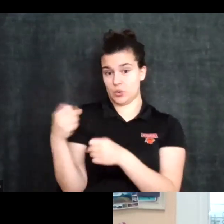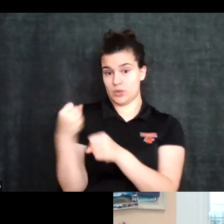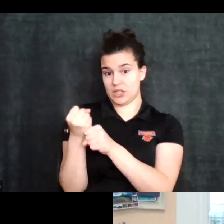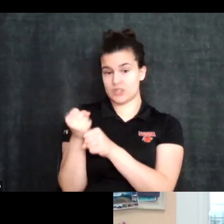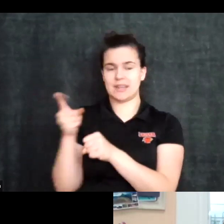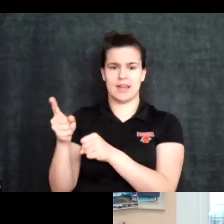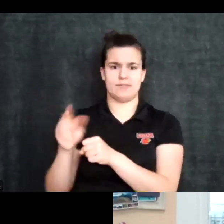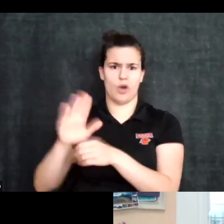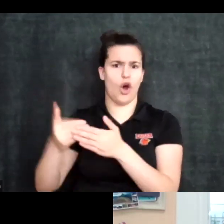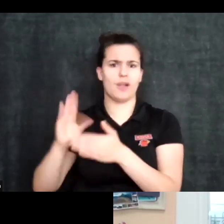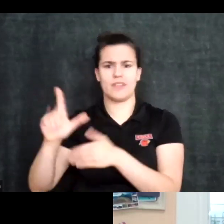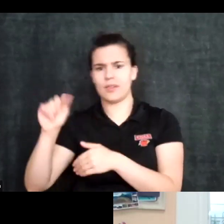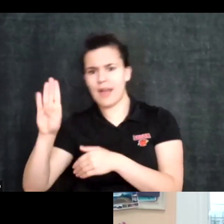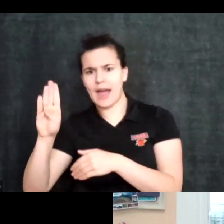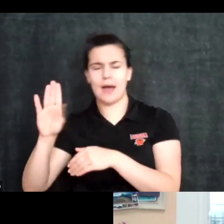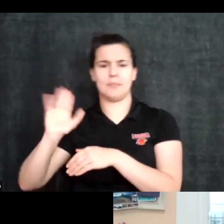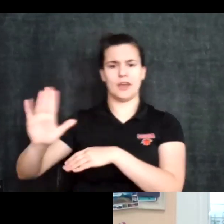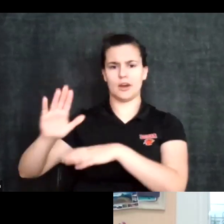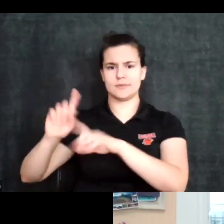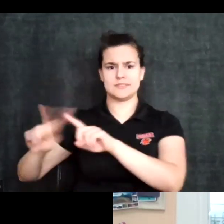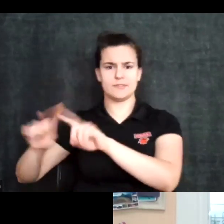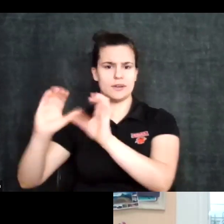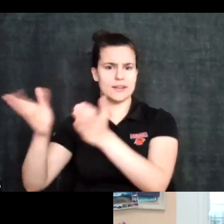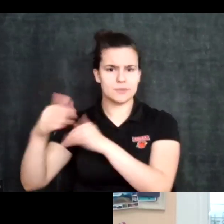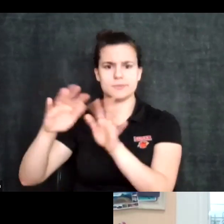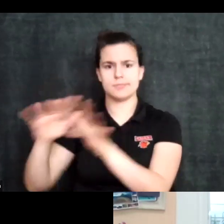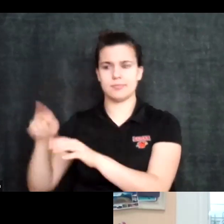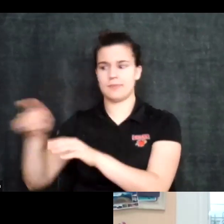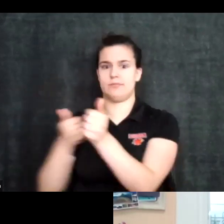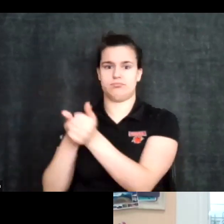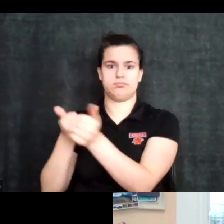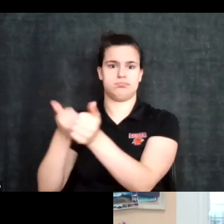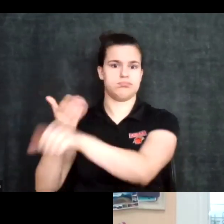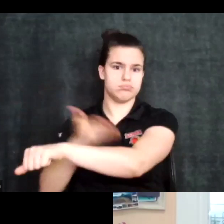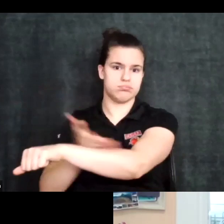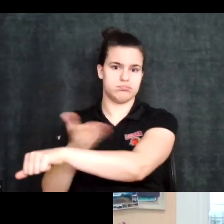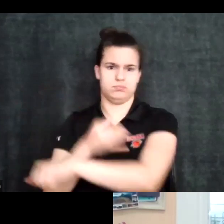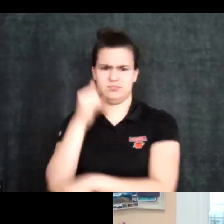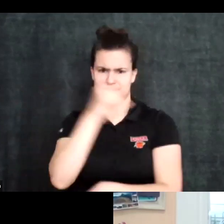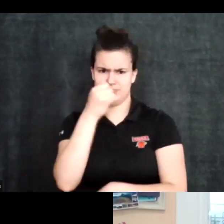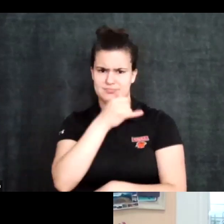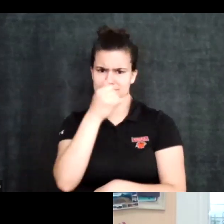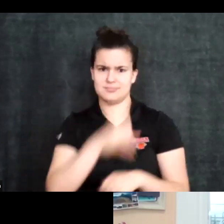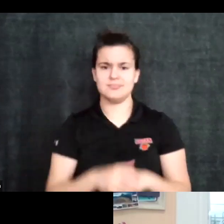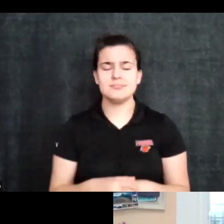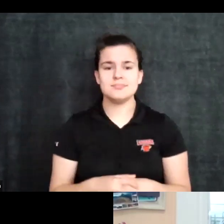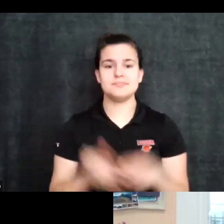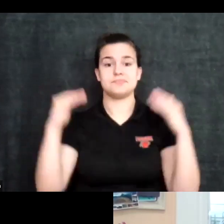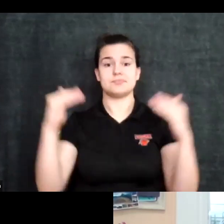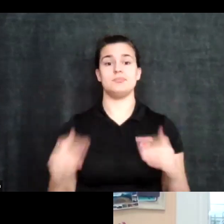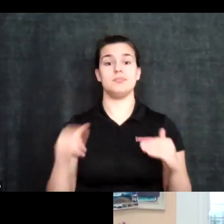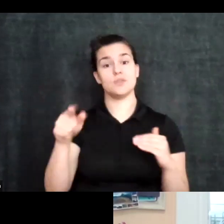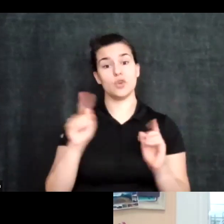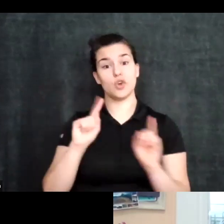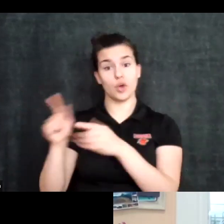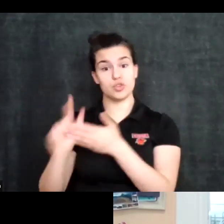impressive. One very, very special thing about attending Lamar is that as civil engineering students